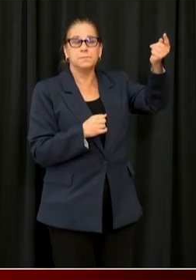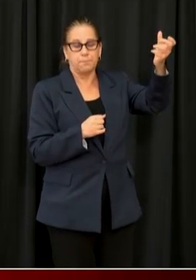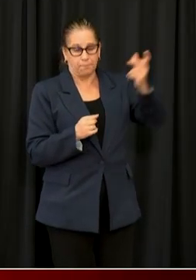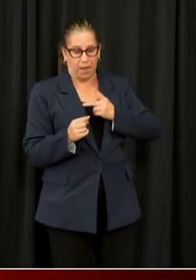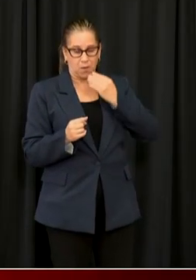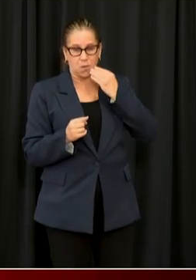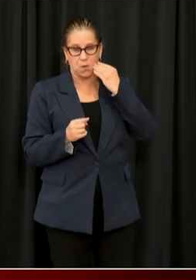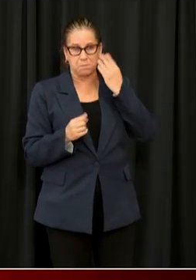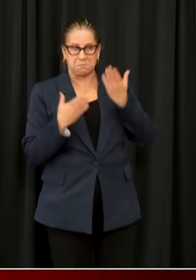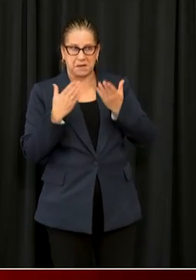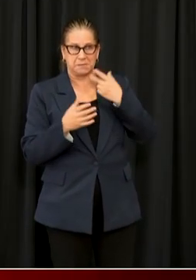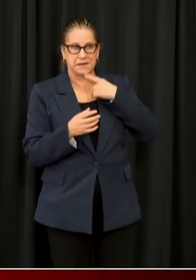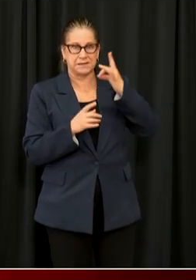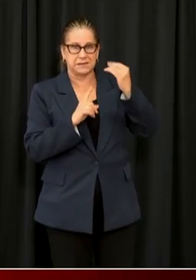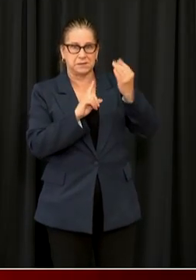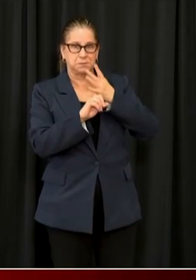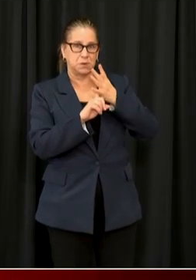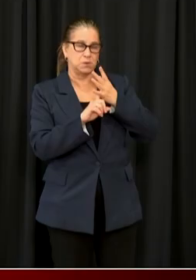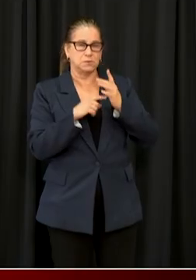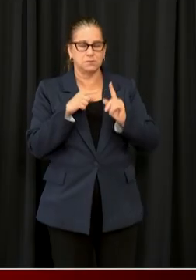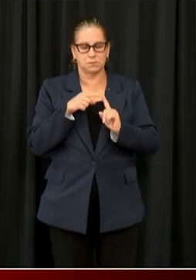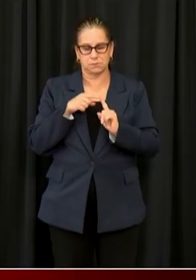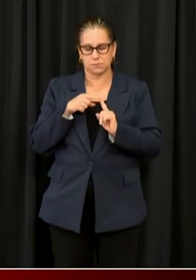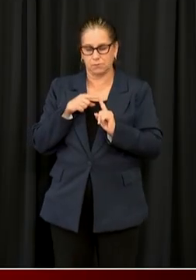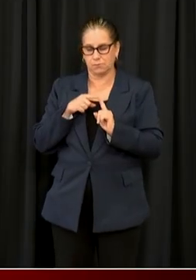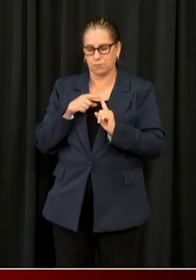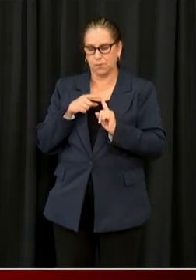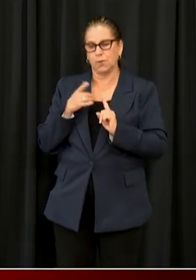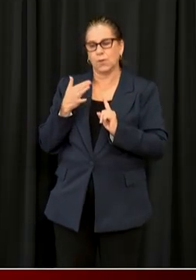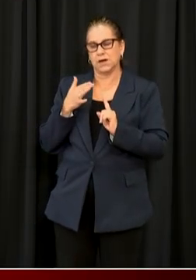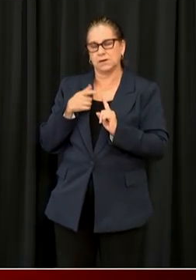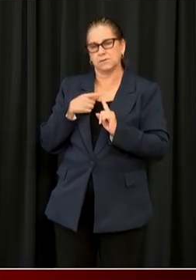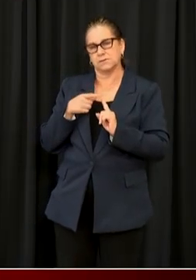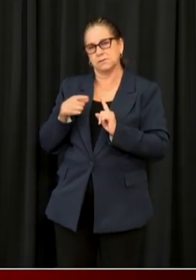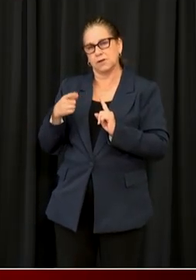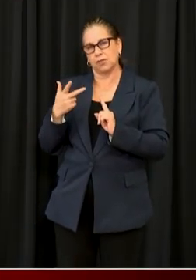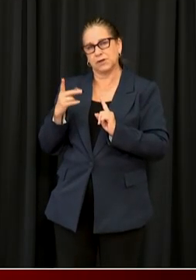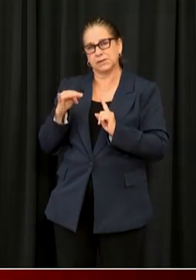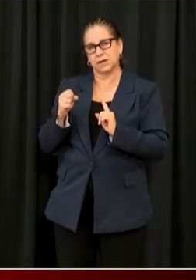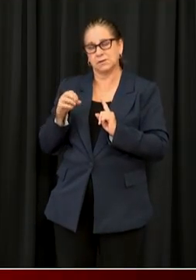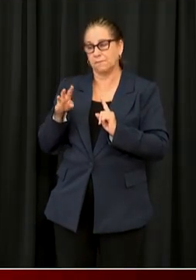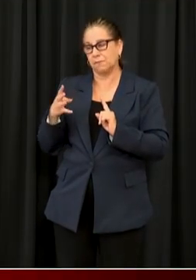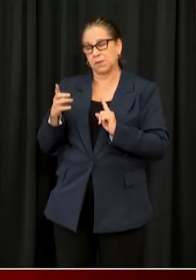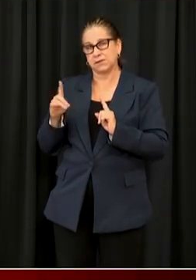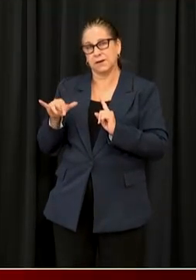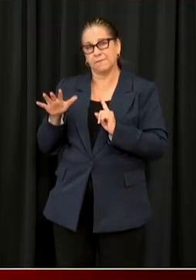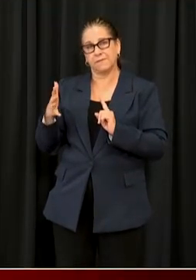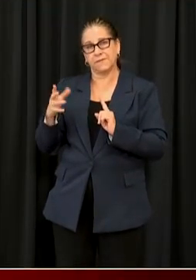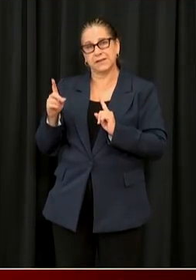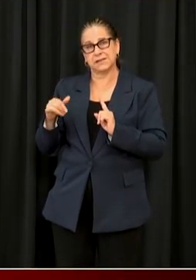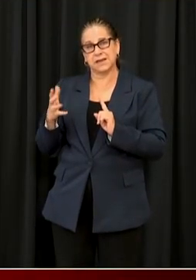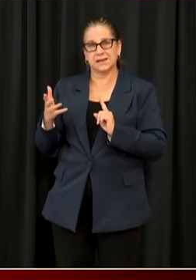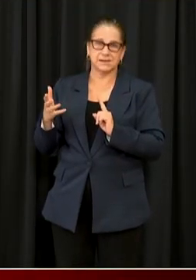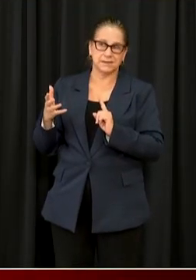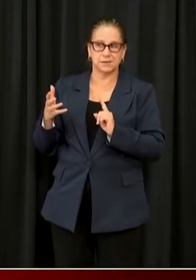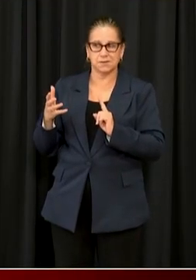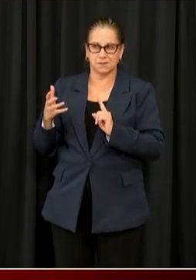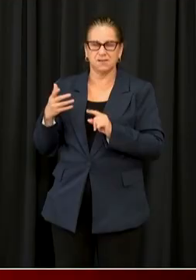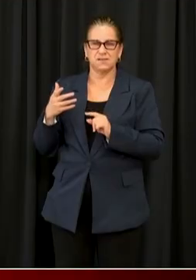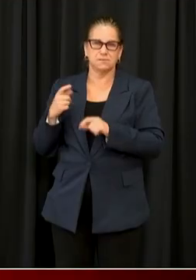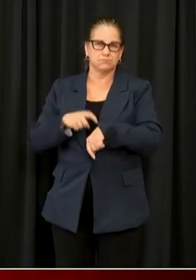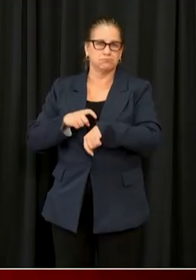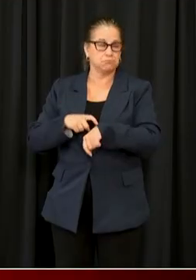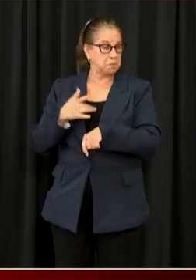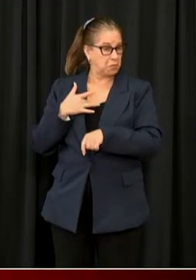been increased. Thank you, Mayor. Dr. Nesbitt. And so what I frequently ask the team is to make